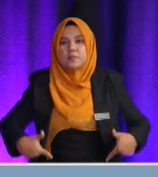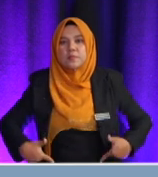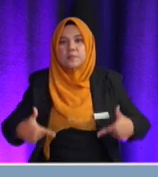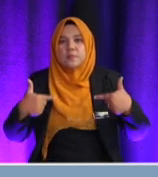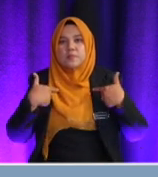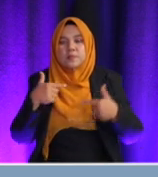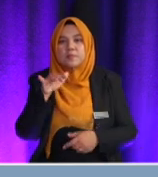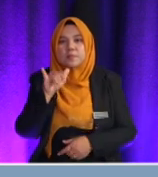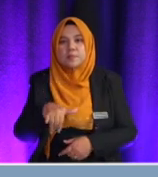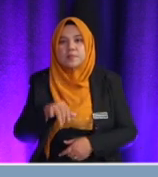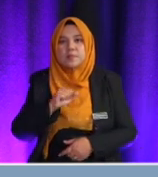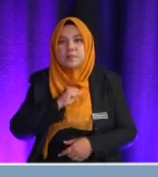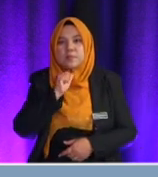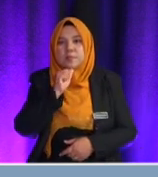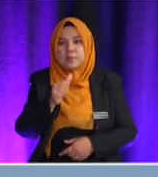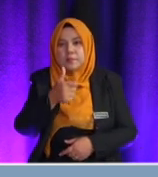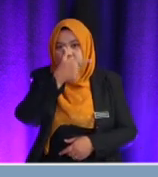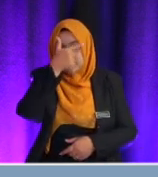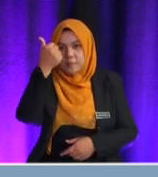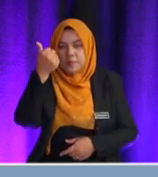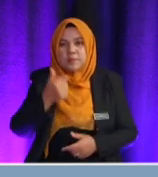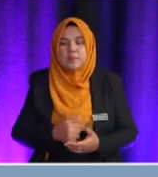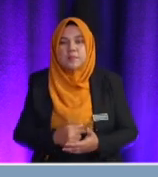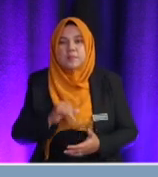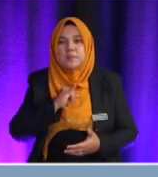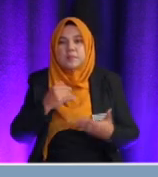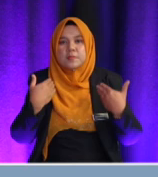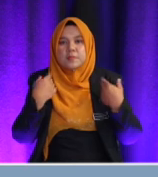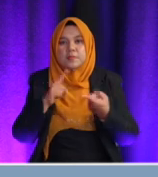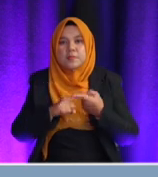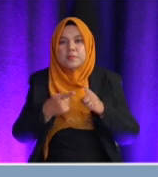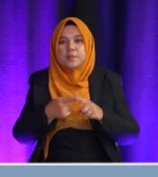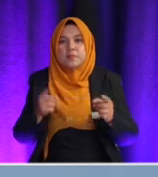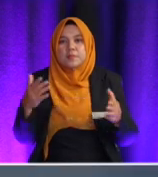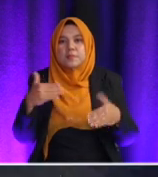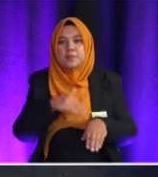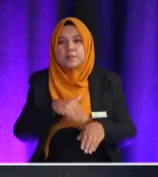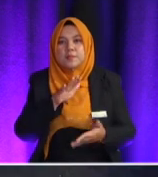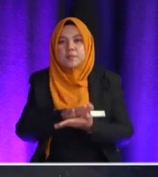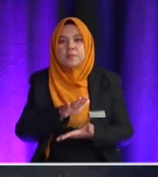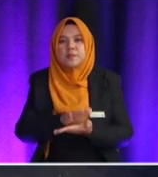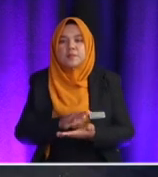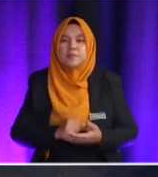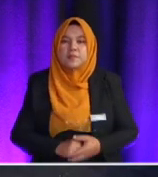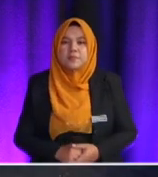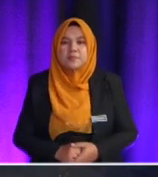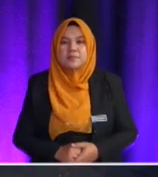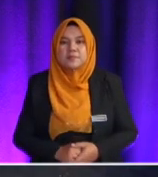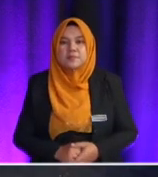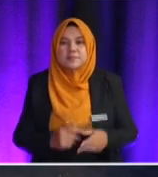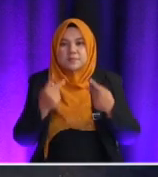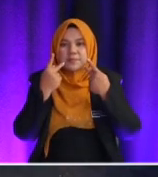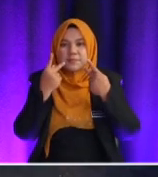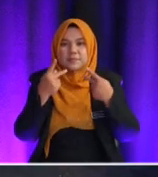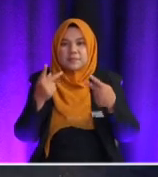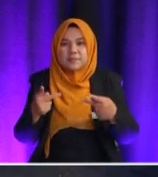Yes, I am, because I have many friends at school. Wow. He has so many friends. He's a popular guy.